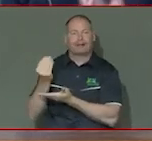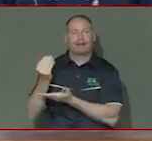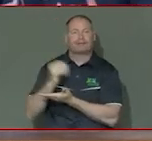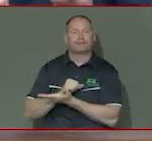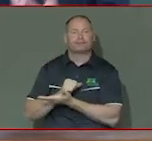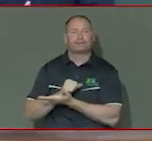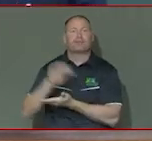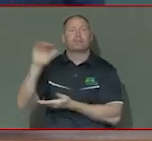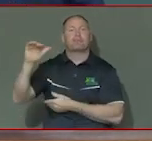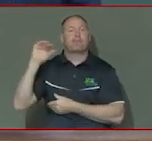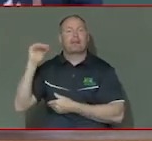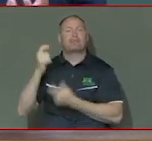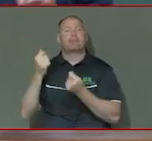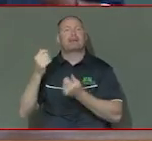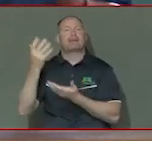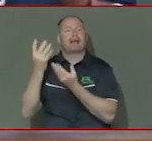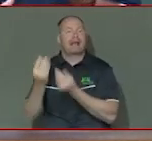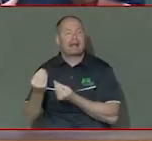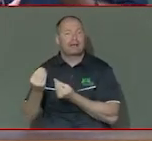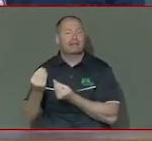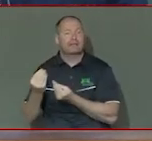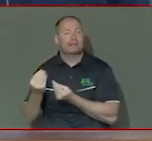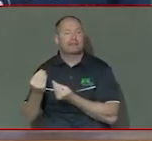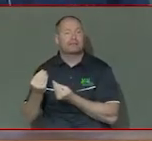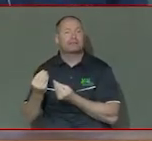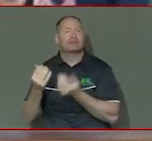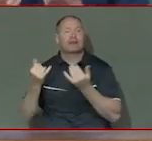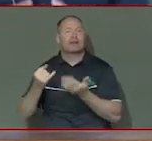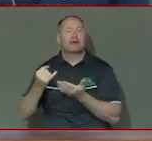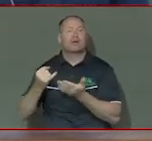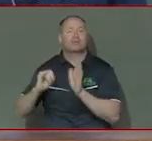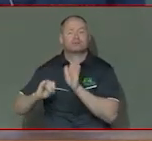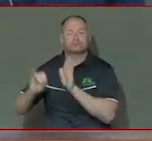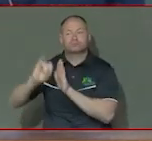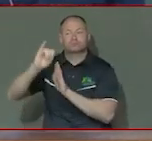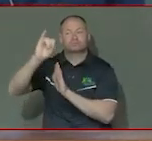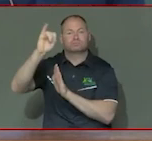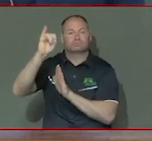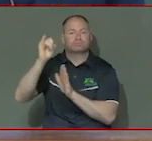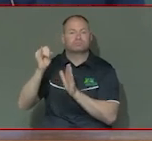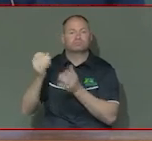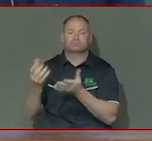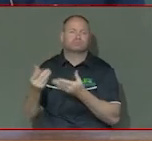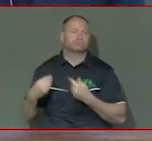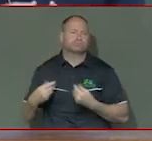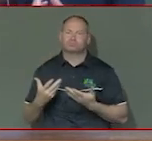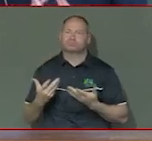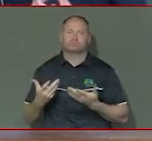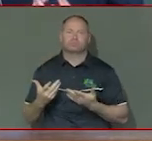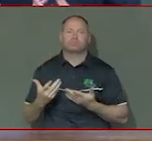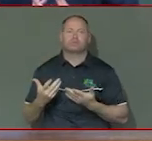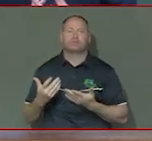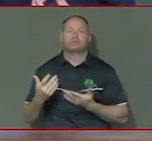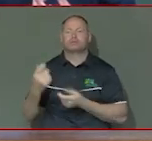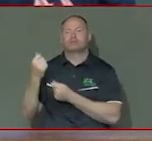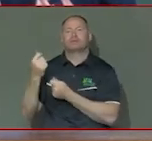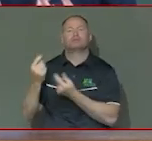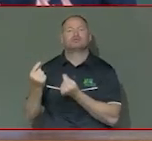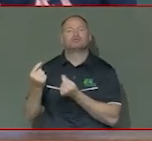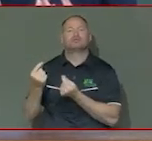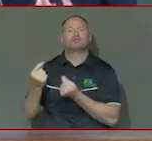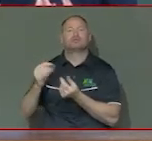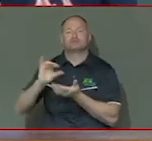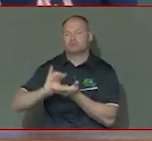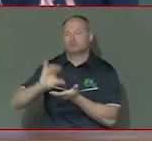if you have cash in your bank account? You don't get interest. What can you do with that cash? You can rather invest that in